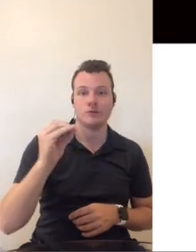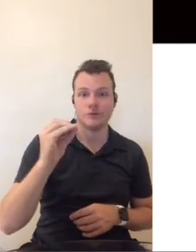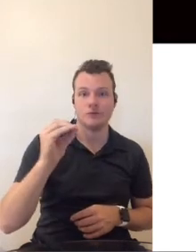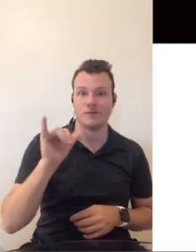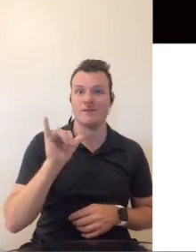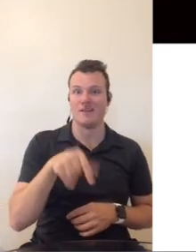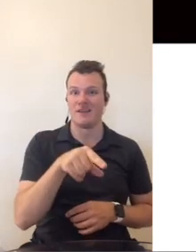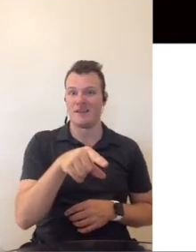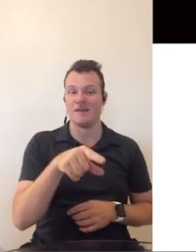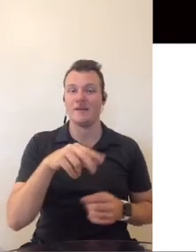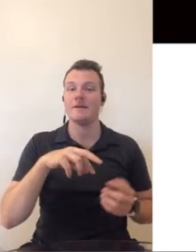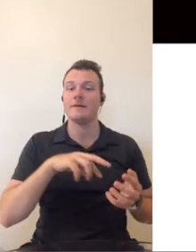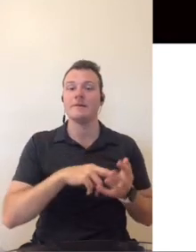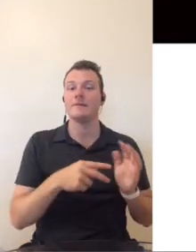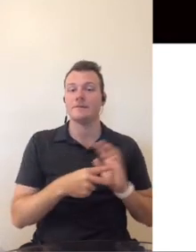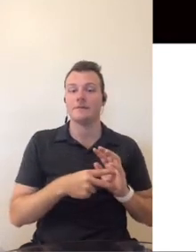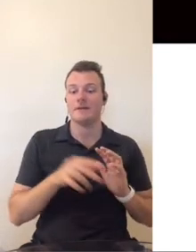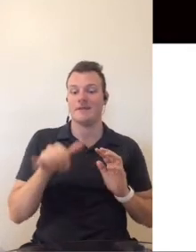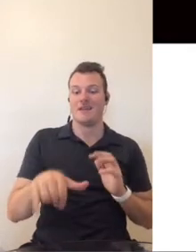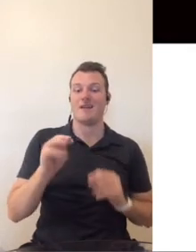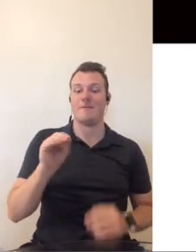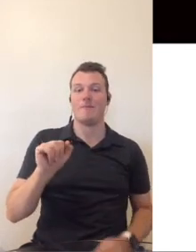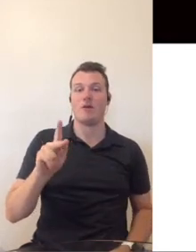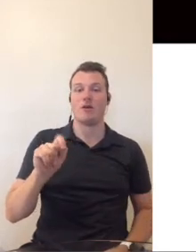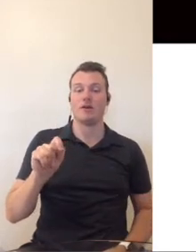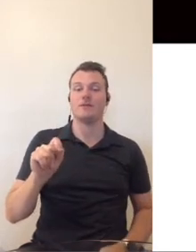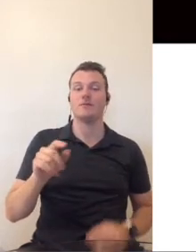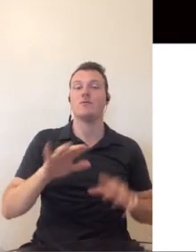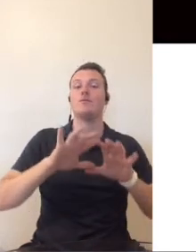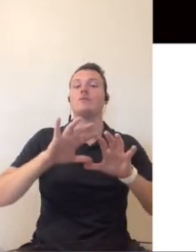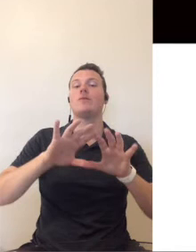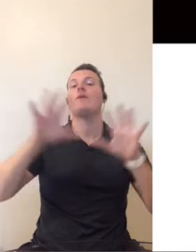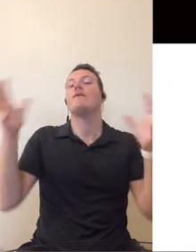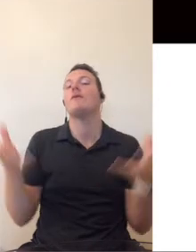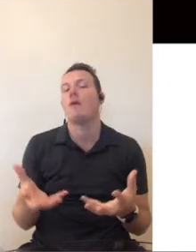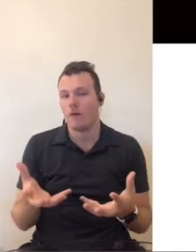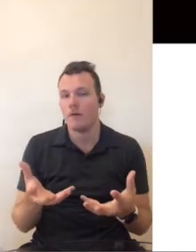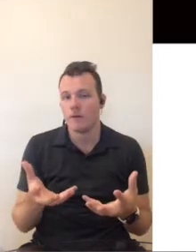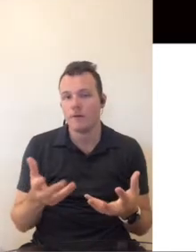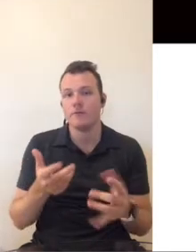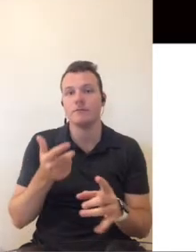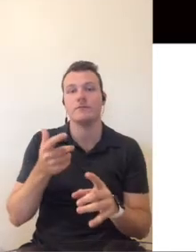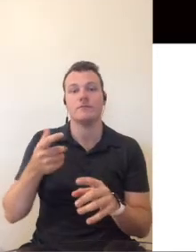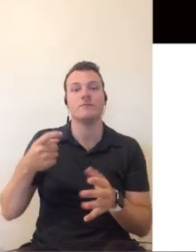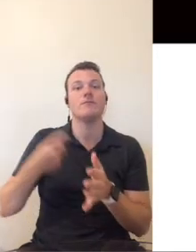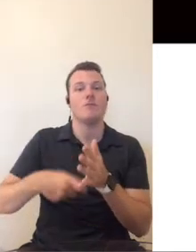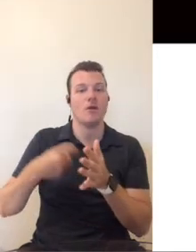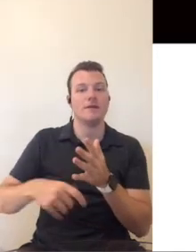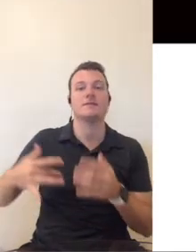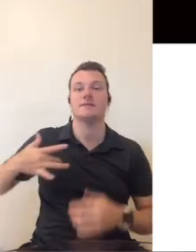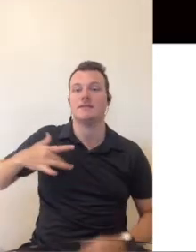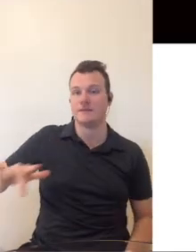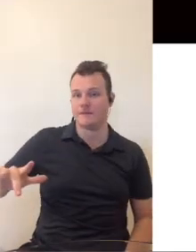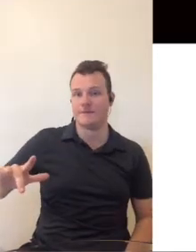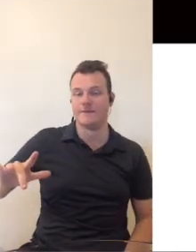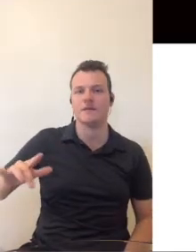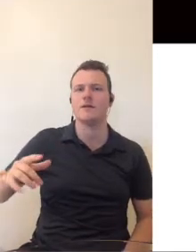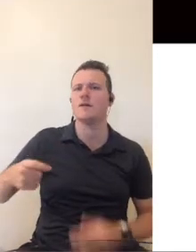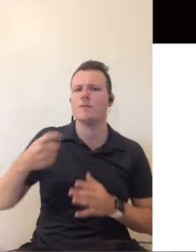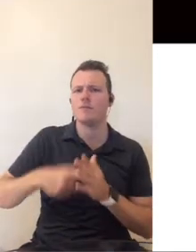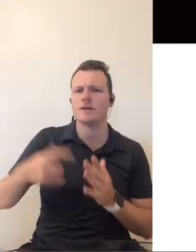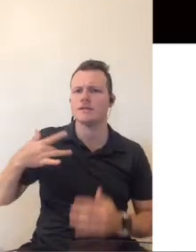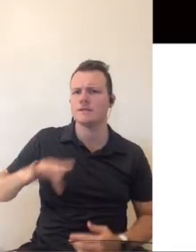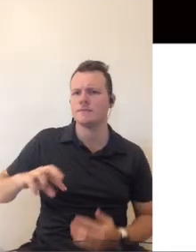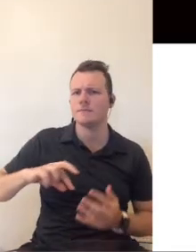it basically means that this market overall is price sensitive. And what that